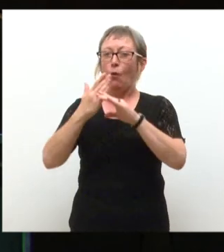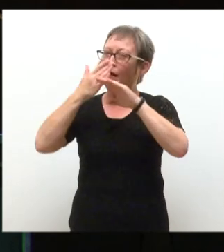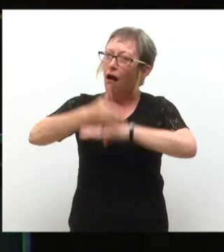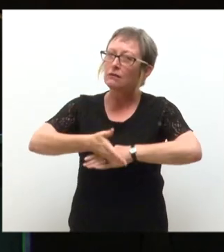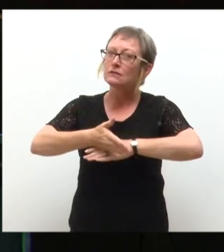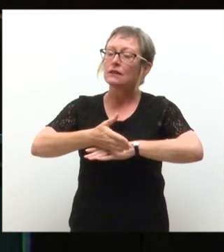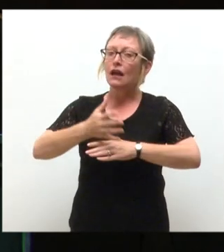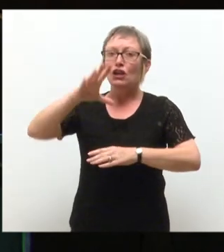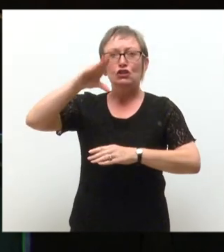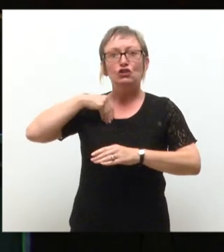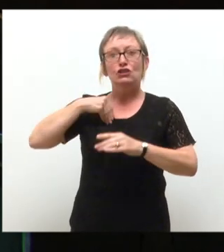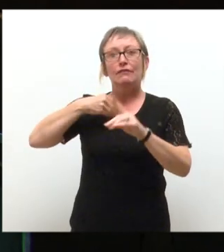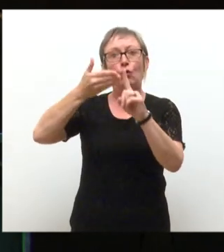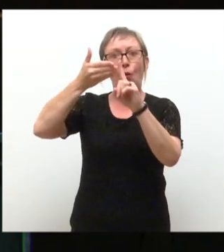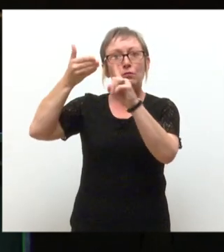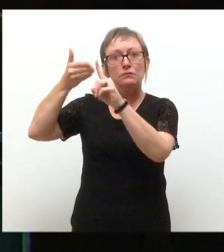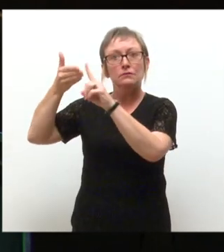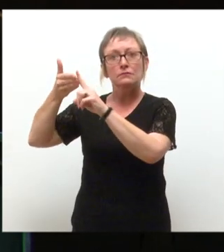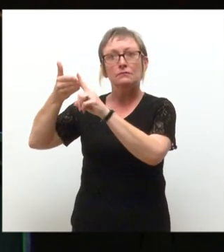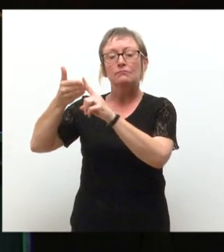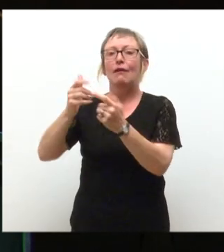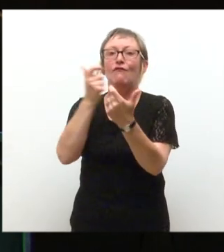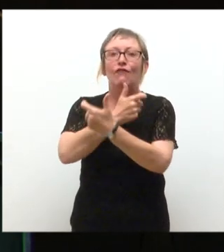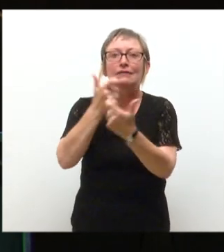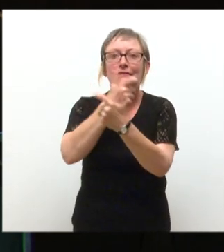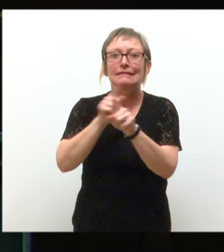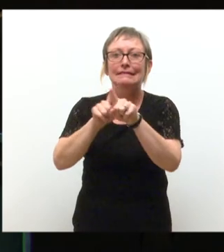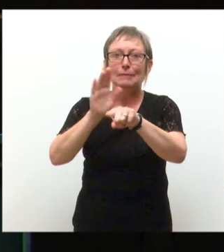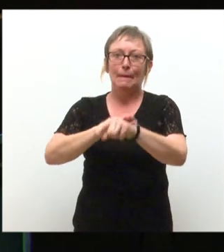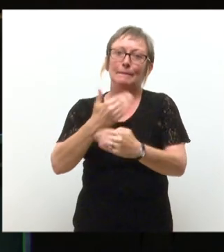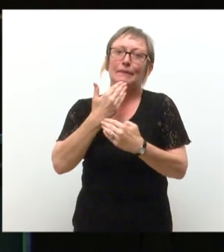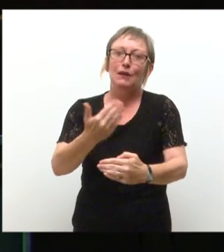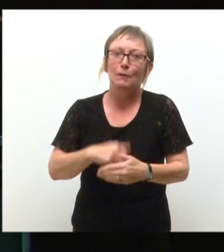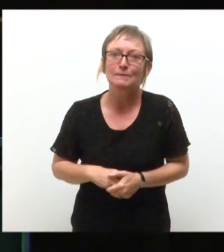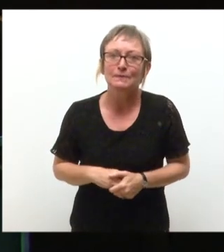achieve your objectives, and above all, have fun. Thank you.